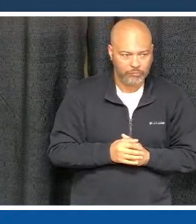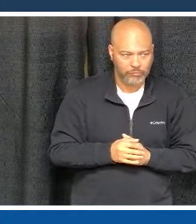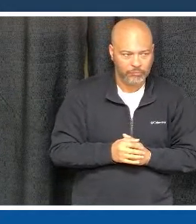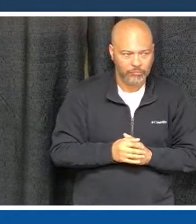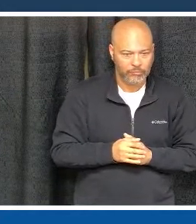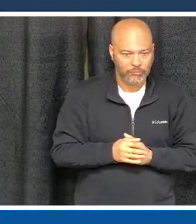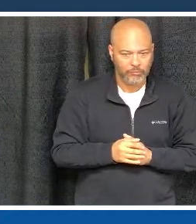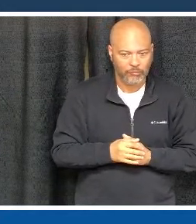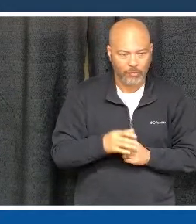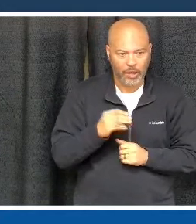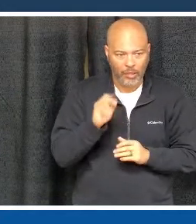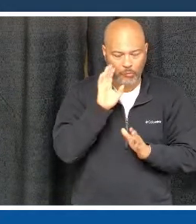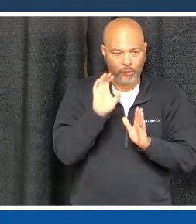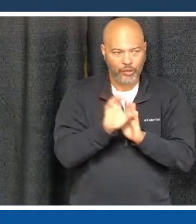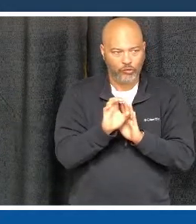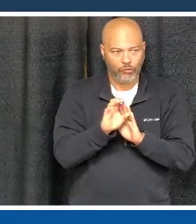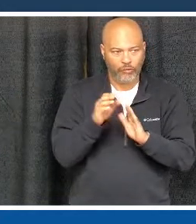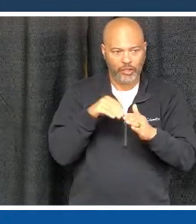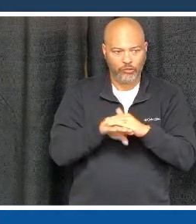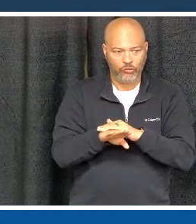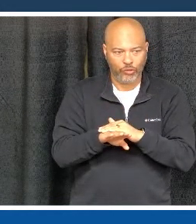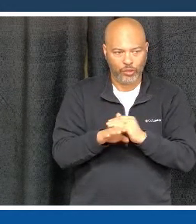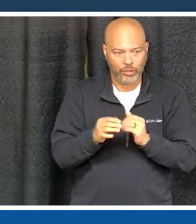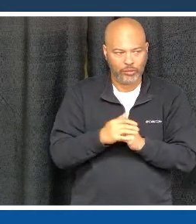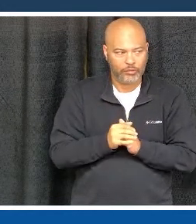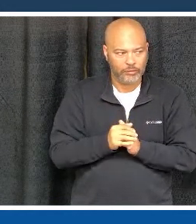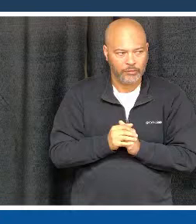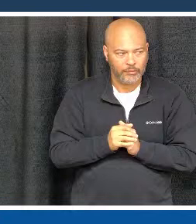There's another picture of the entry.